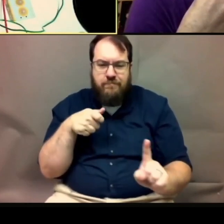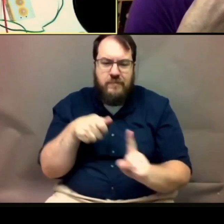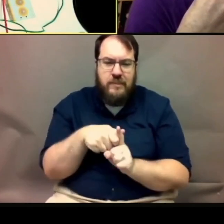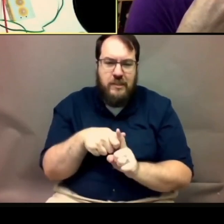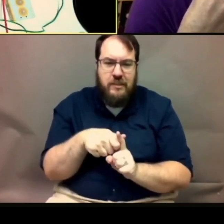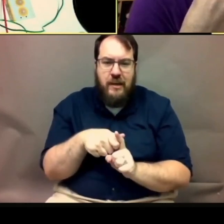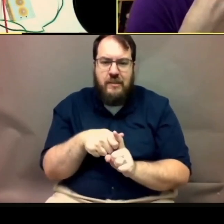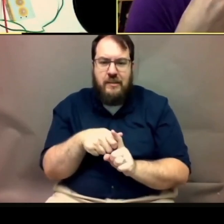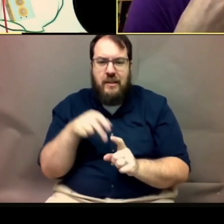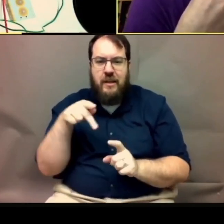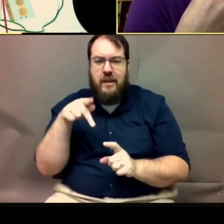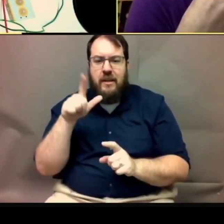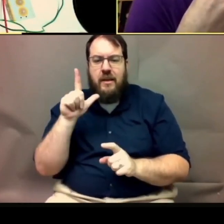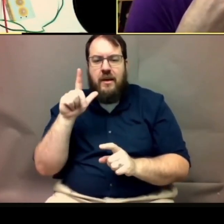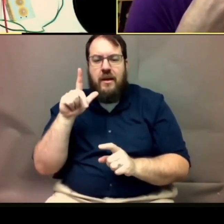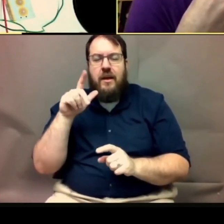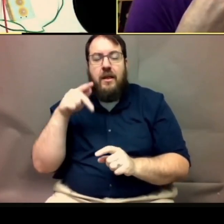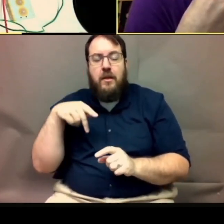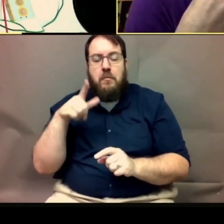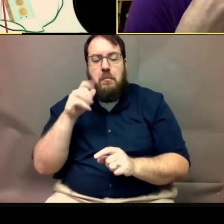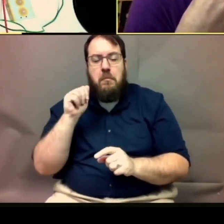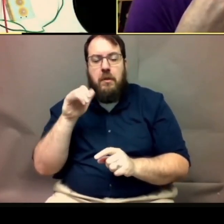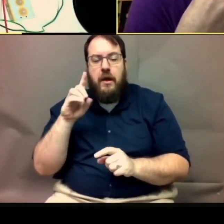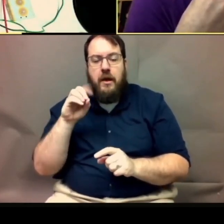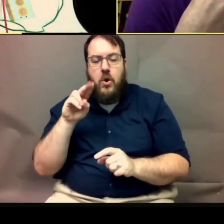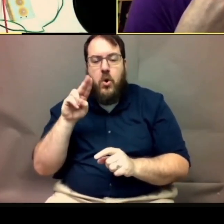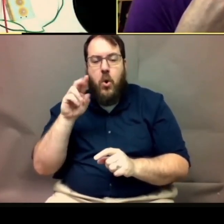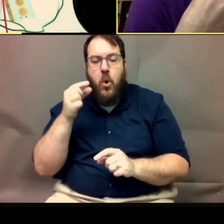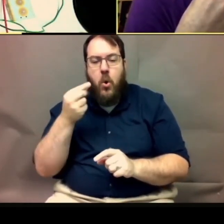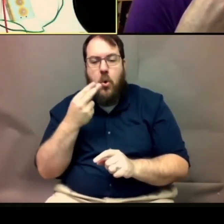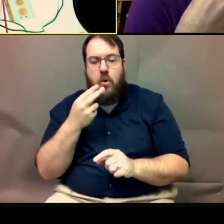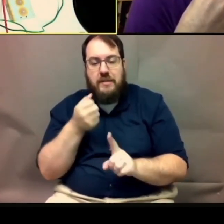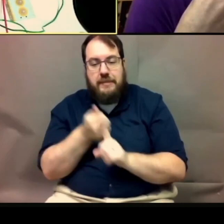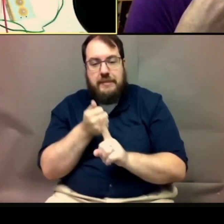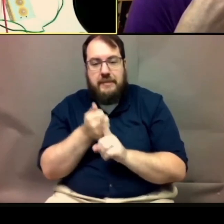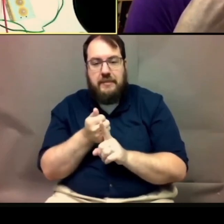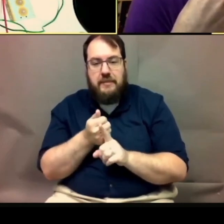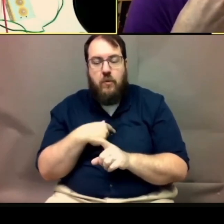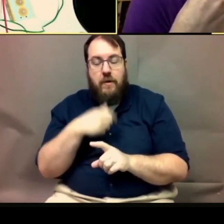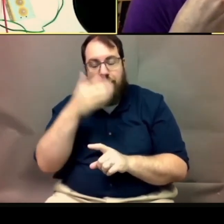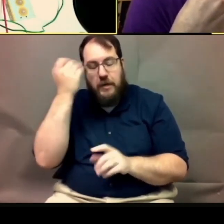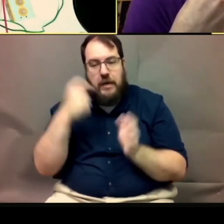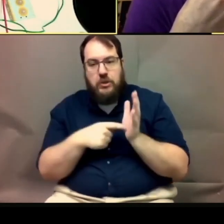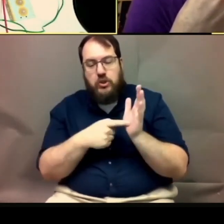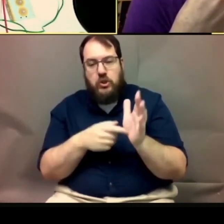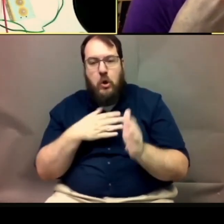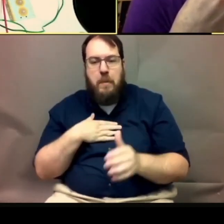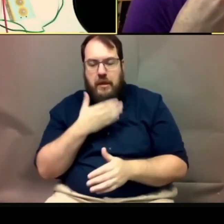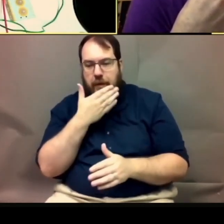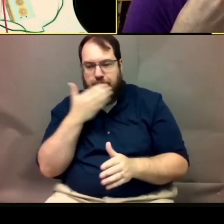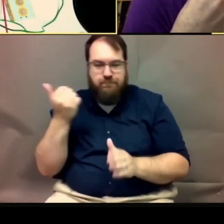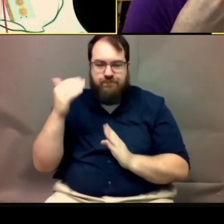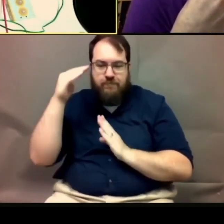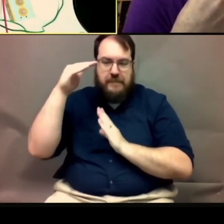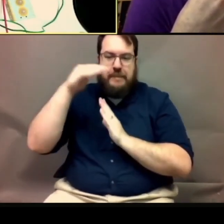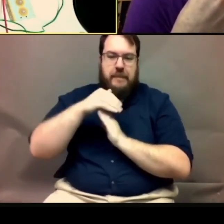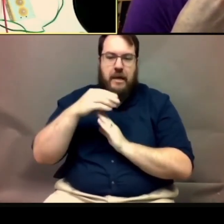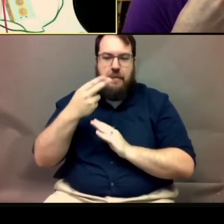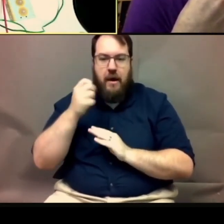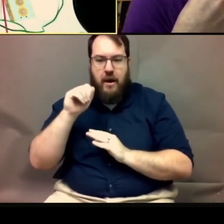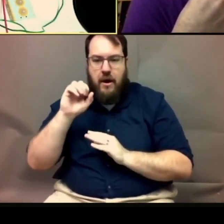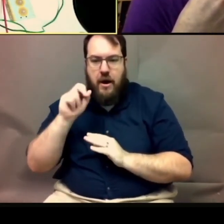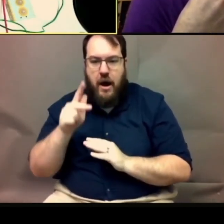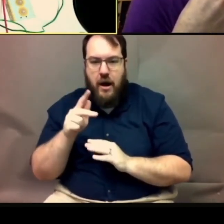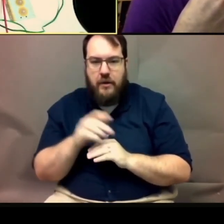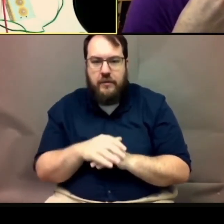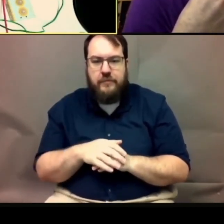Play-Doh, or I could go underneath. And I actually forgot to show you my best hack that you didn't see. What's that? And so I didn't get my alligator